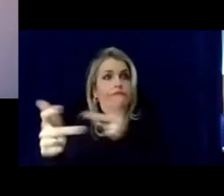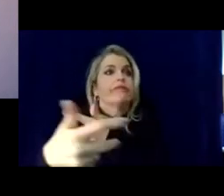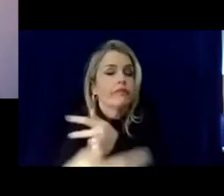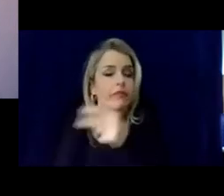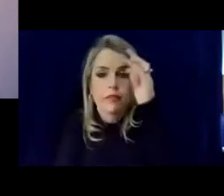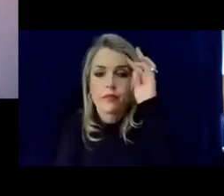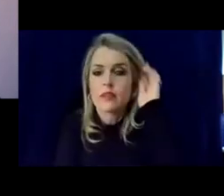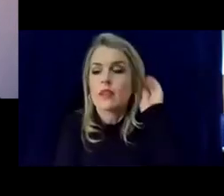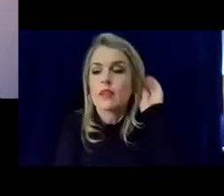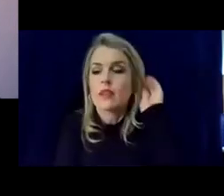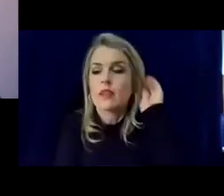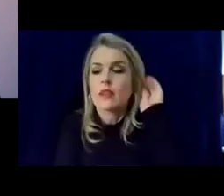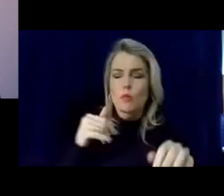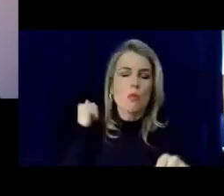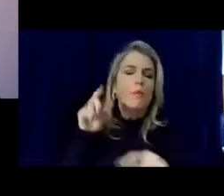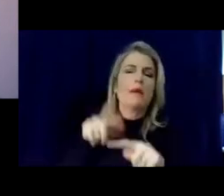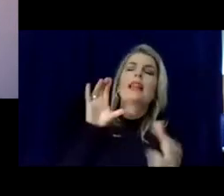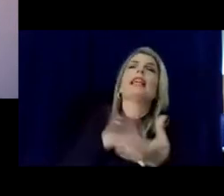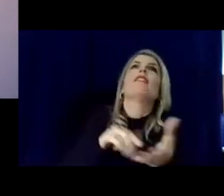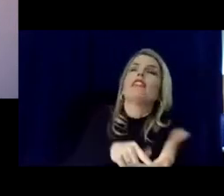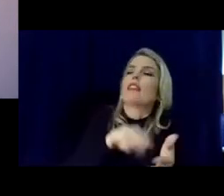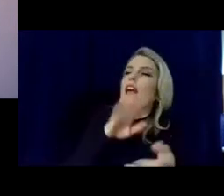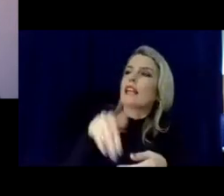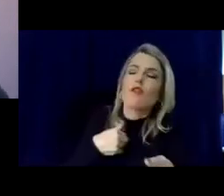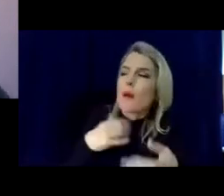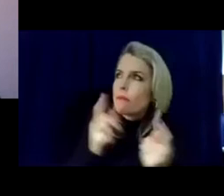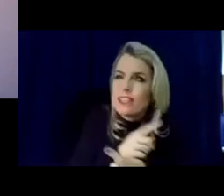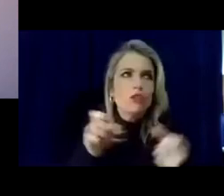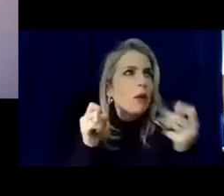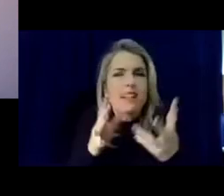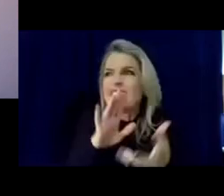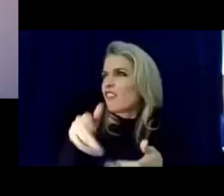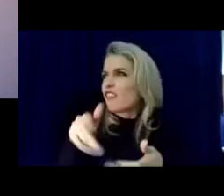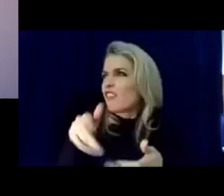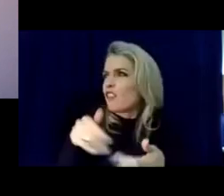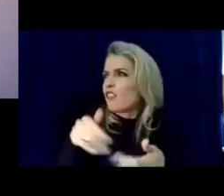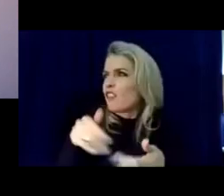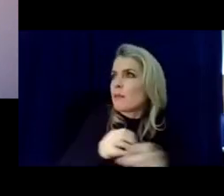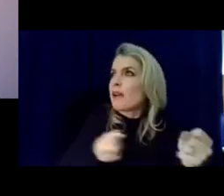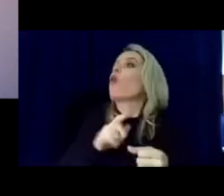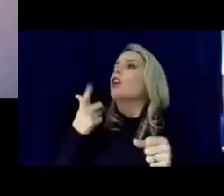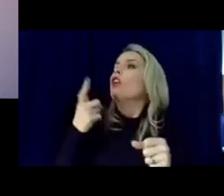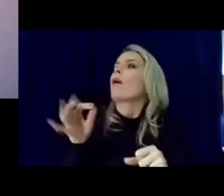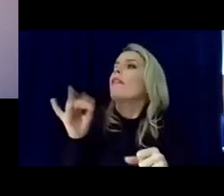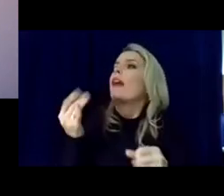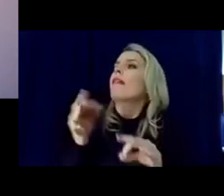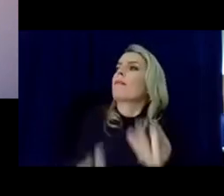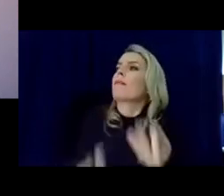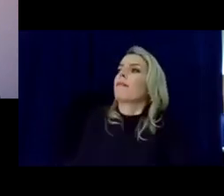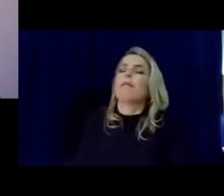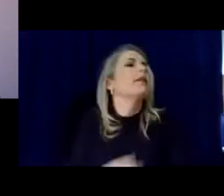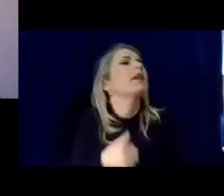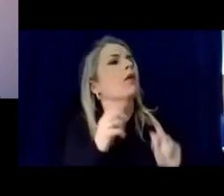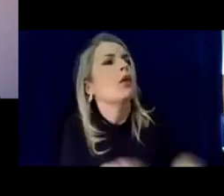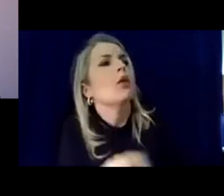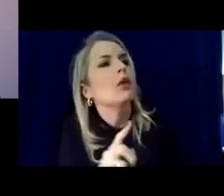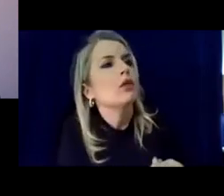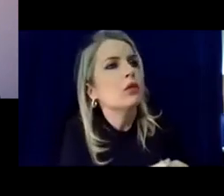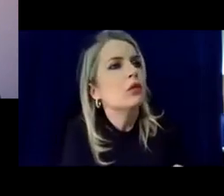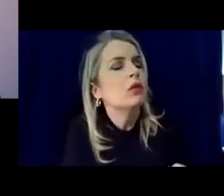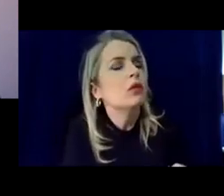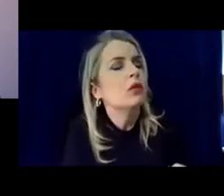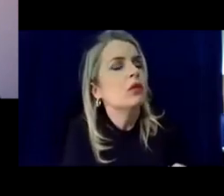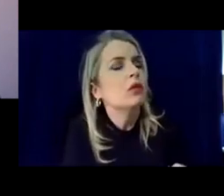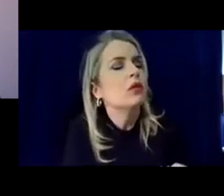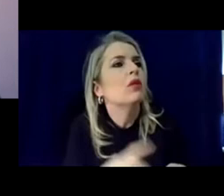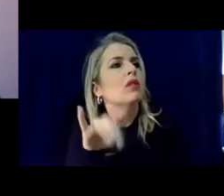My nigga's never gonna believe this. I never be getting celebrities up in here. So, where you going, fam? Amplify. Where, yeah. That